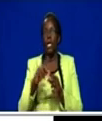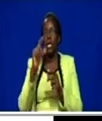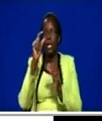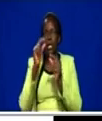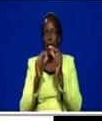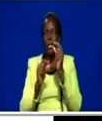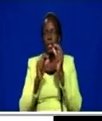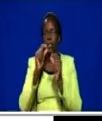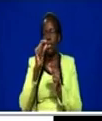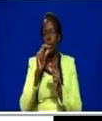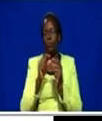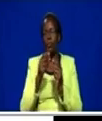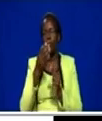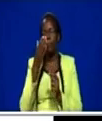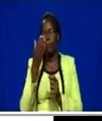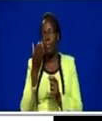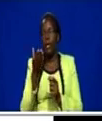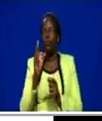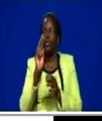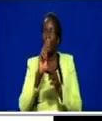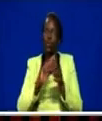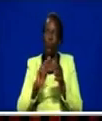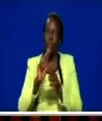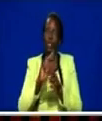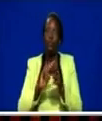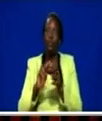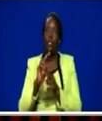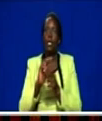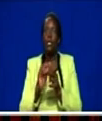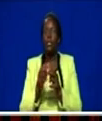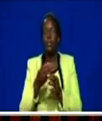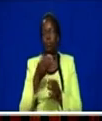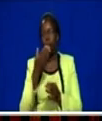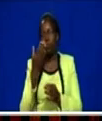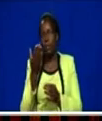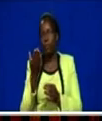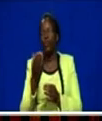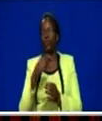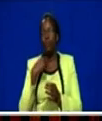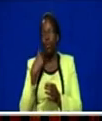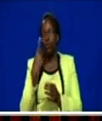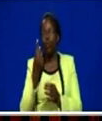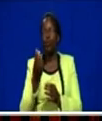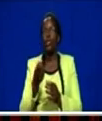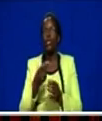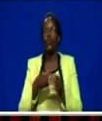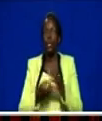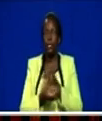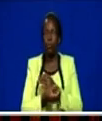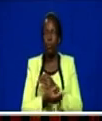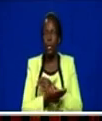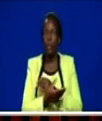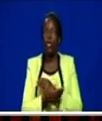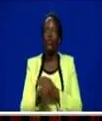correctly. And this term is the one that is used in testing, and we have been told to explain. So the term used